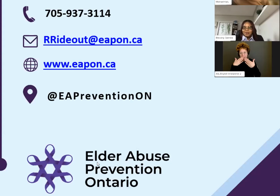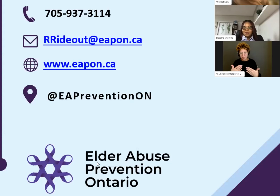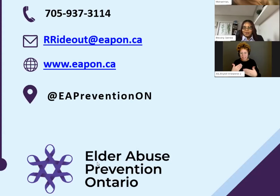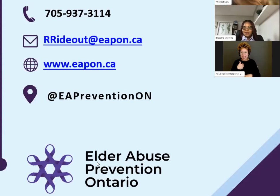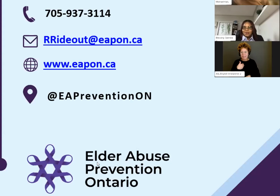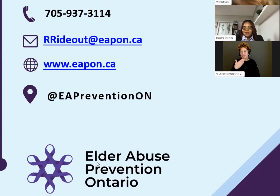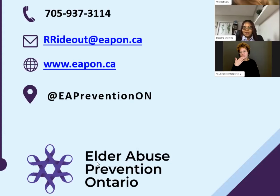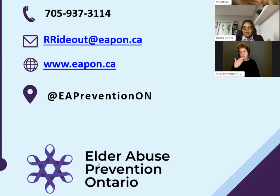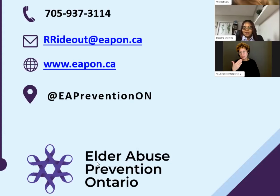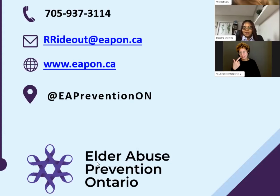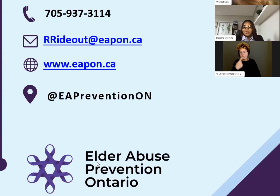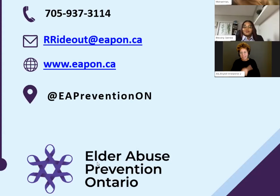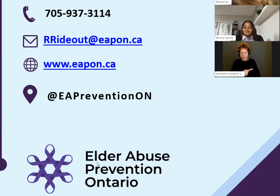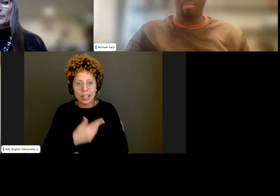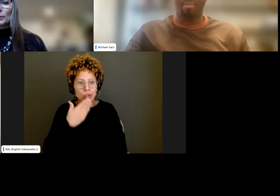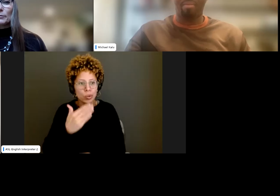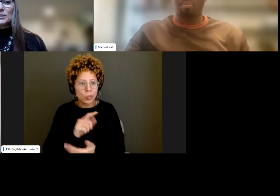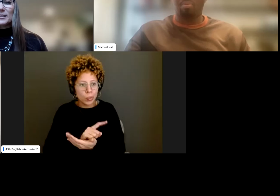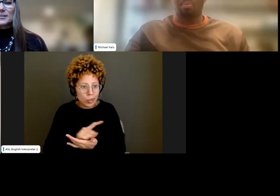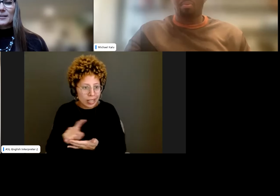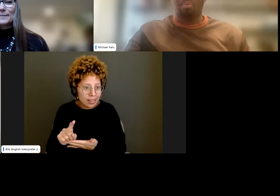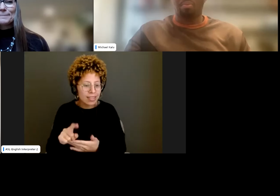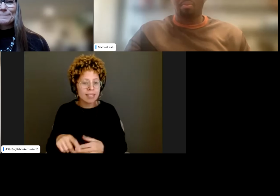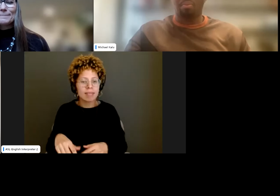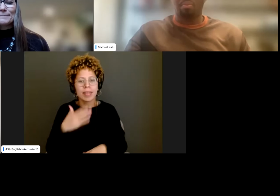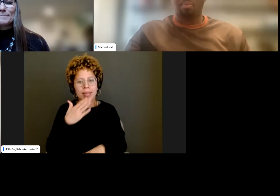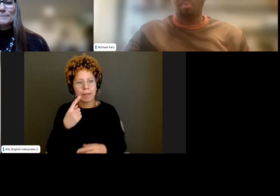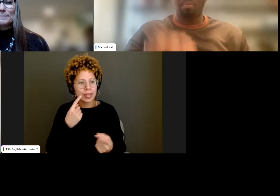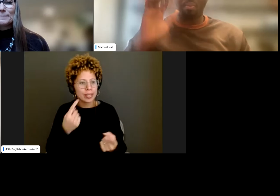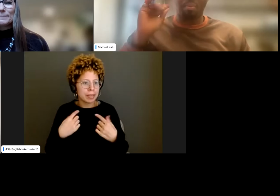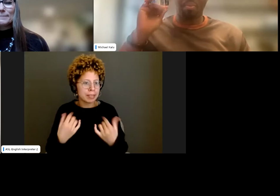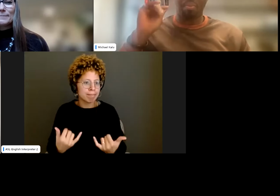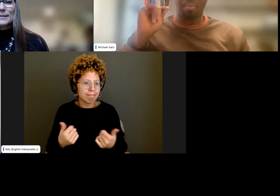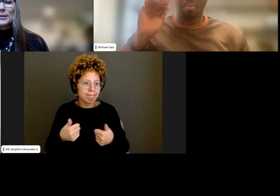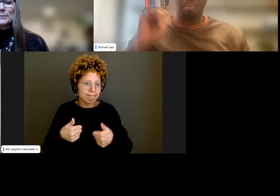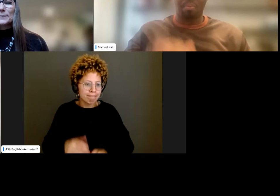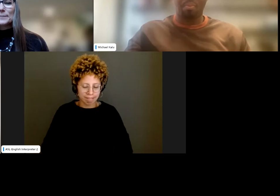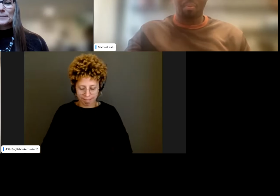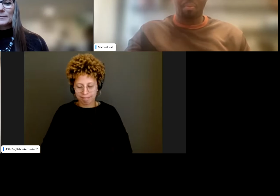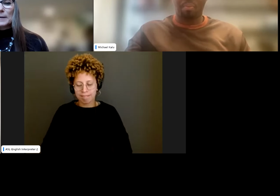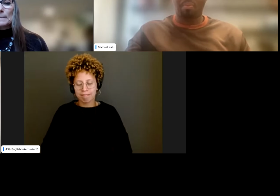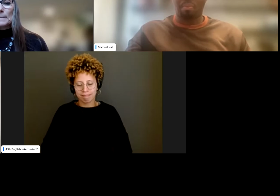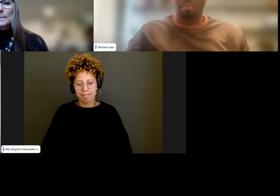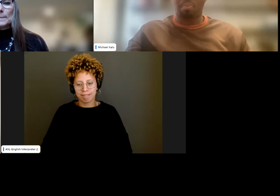great rest of your week. And I appreciate everyone for attending today. Thank you.